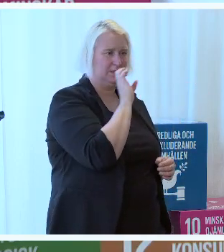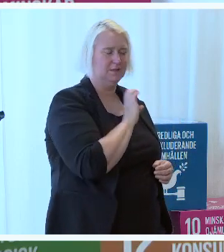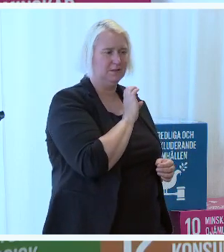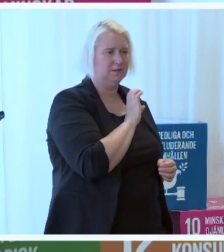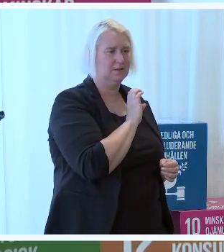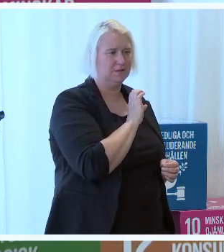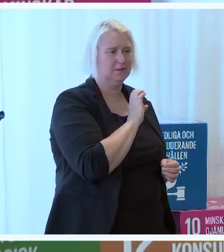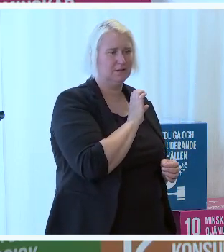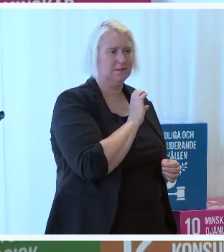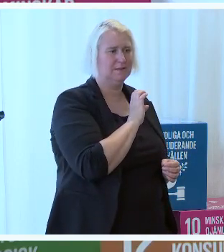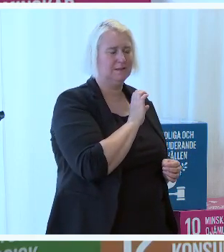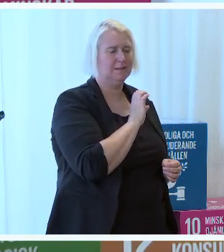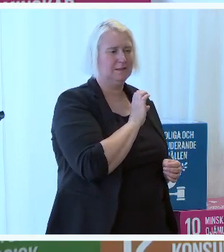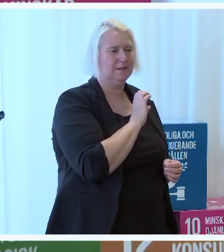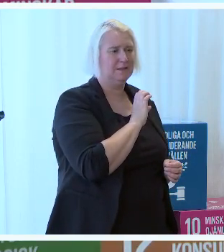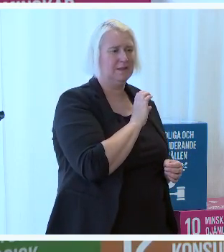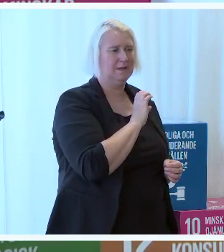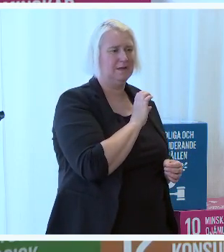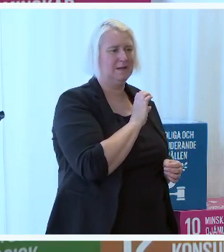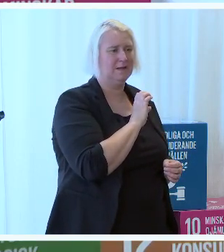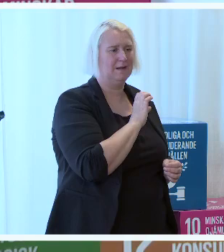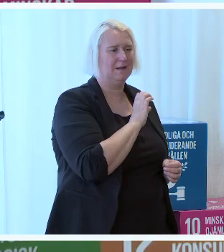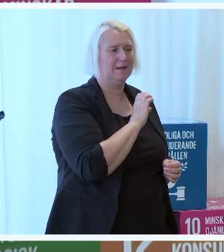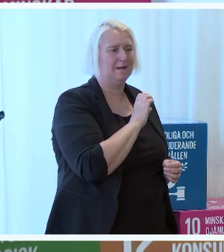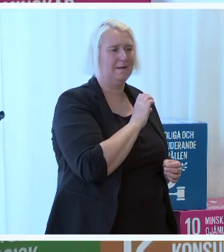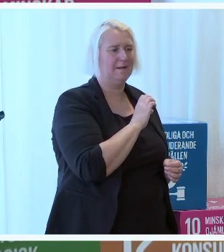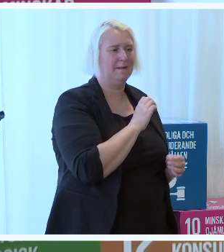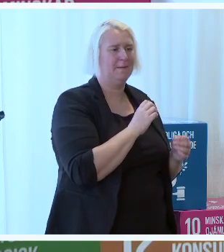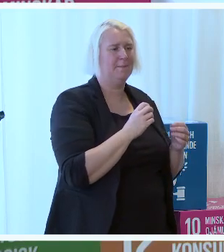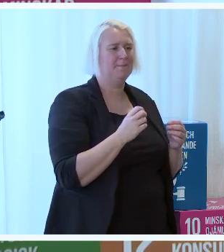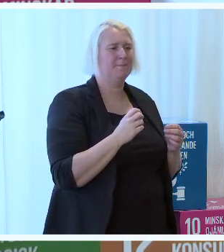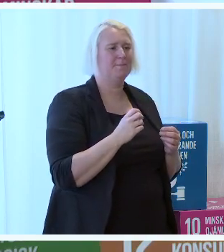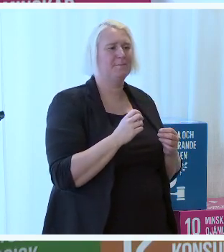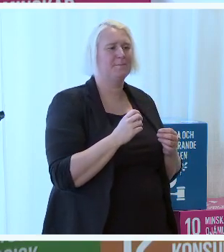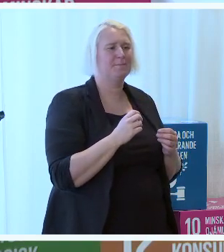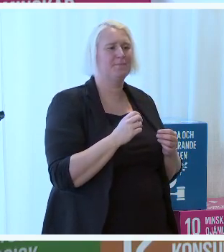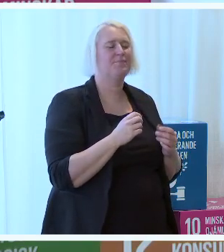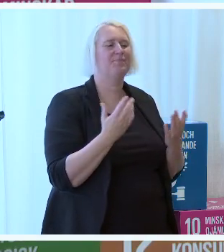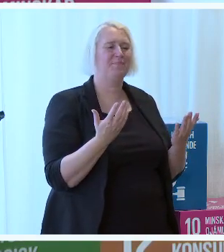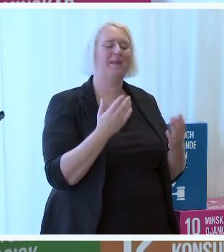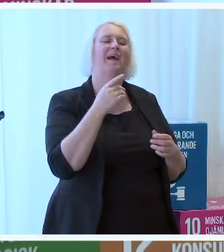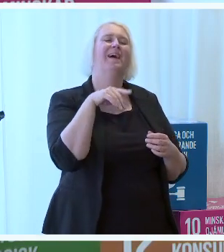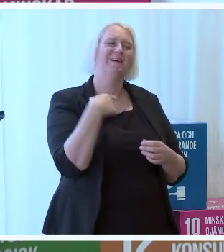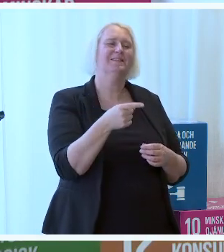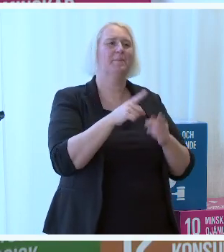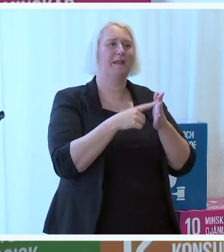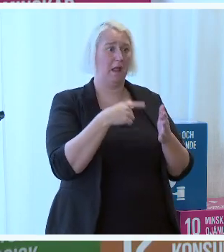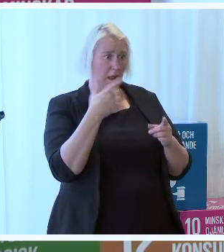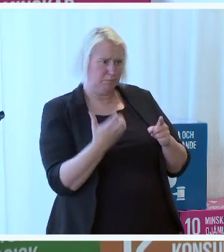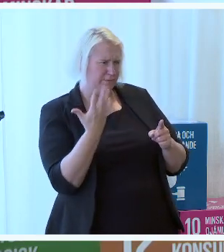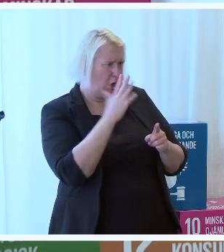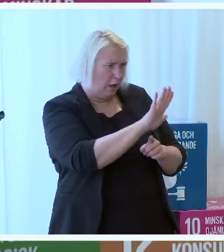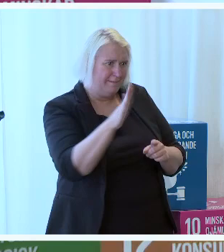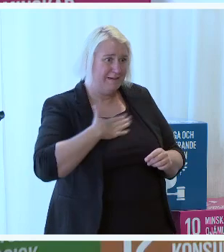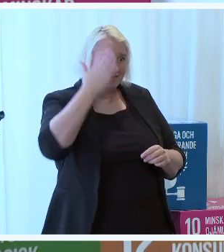not what they seem to be. One has to go deeper, one has to ask and talk to the communities, and in some communities you